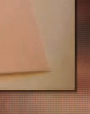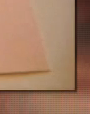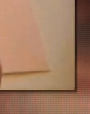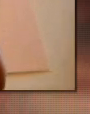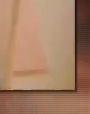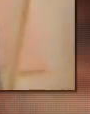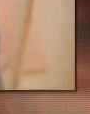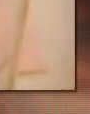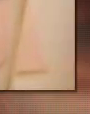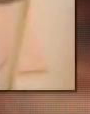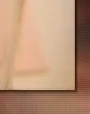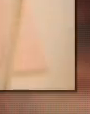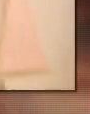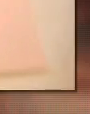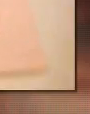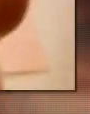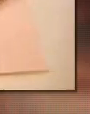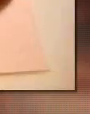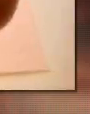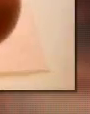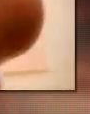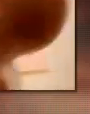Here is the silver nitrate.